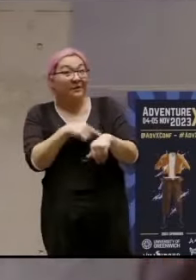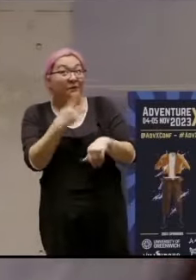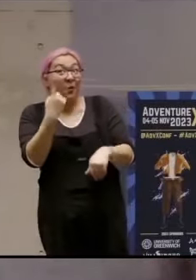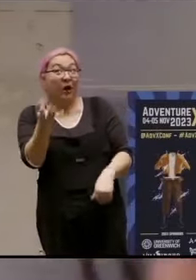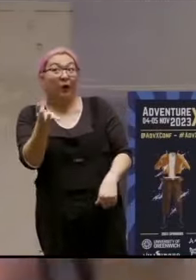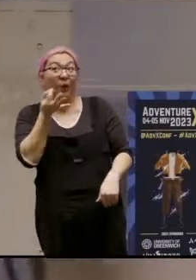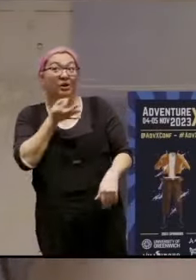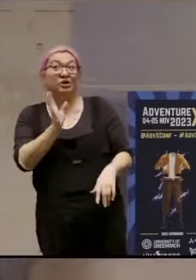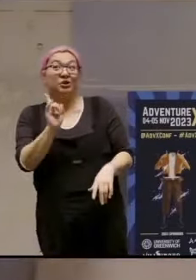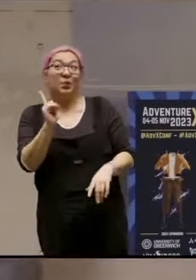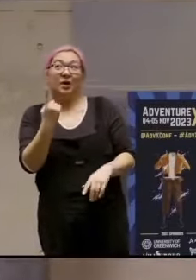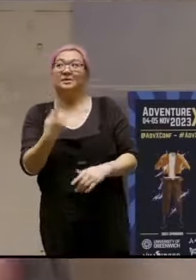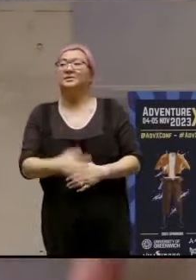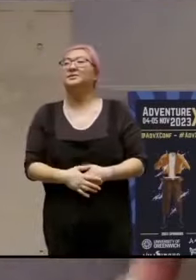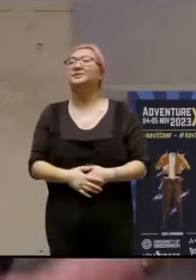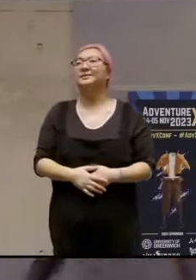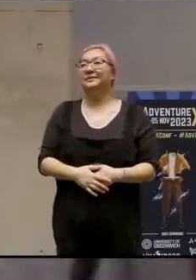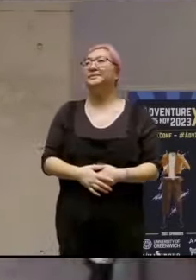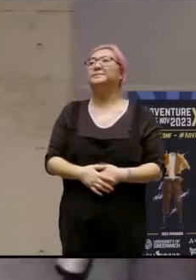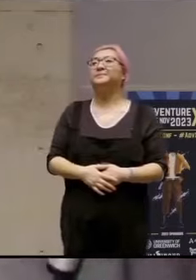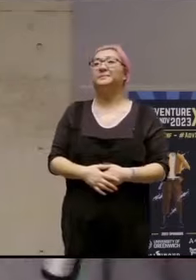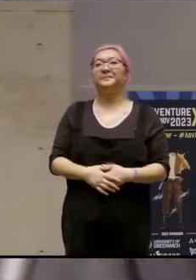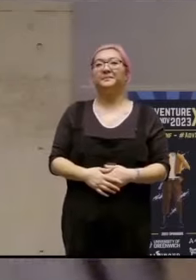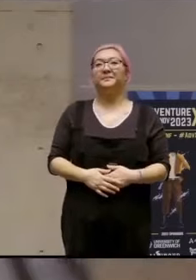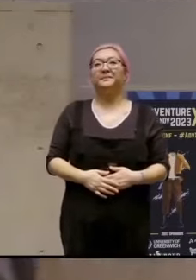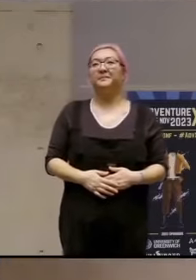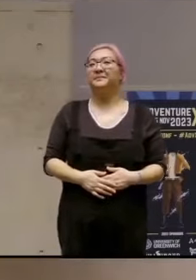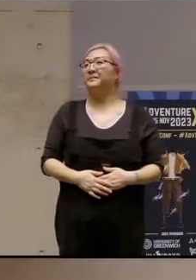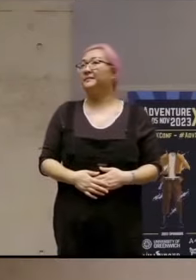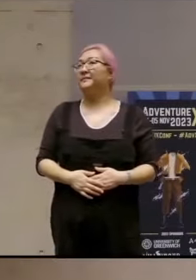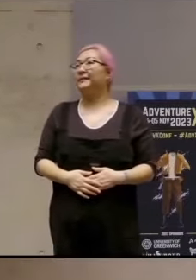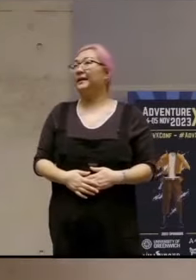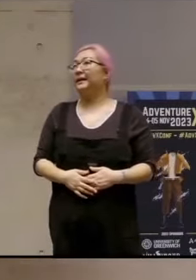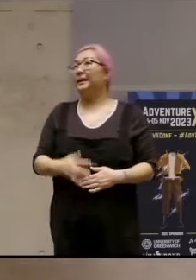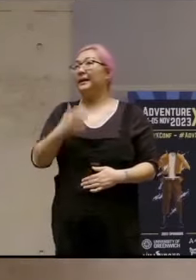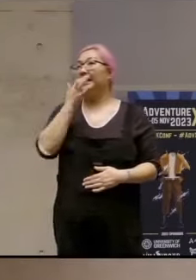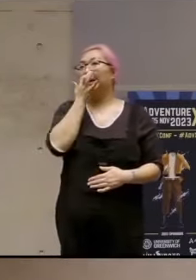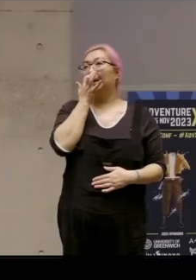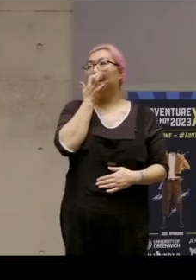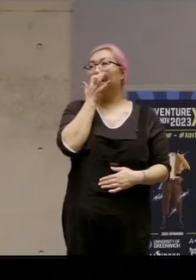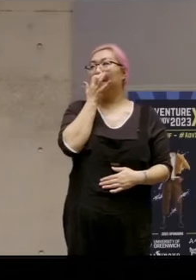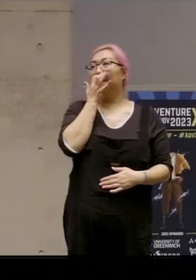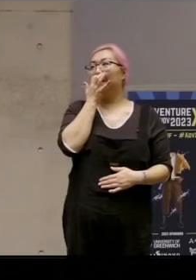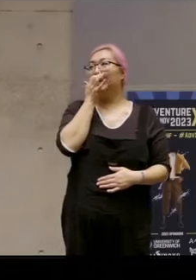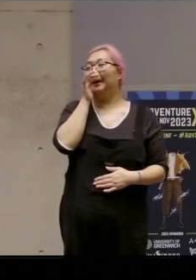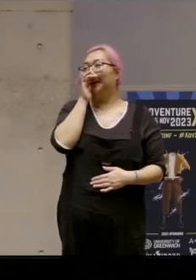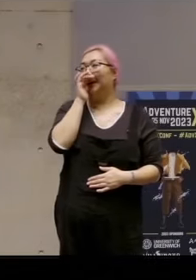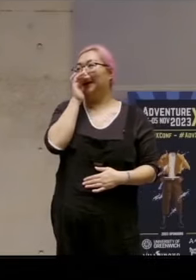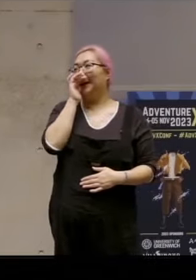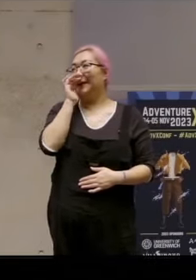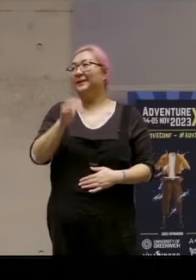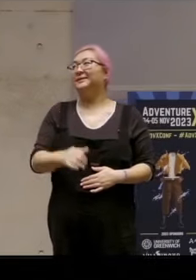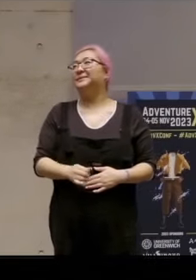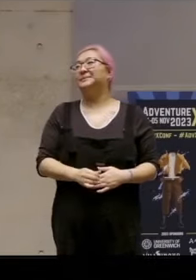do one question. Yeah. The golden question. Do we have, yes, the nearest person. Brilliant.